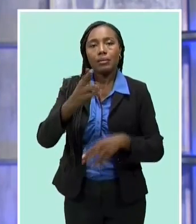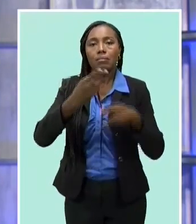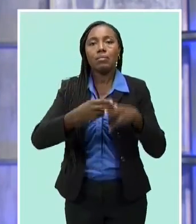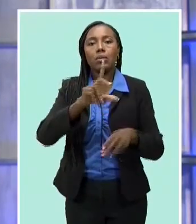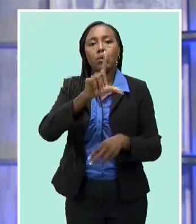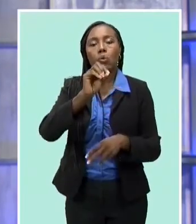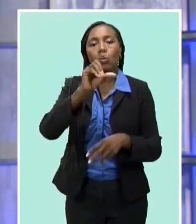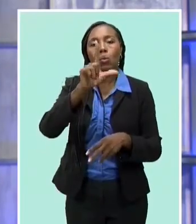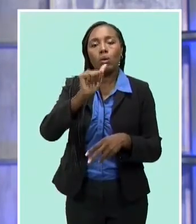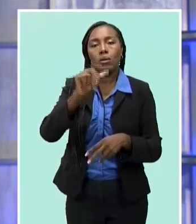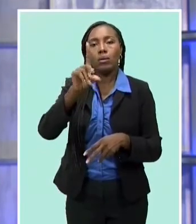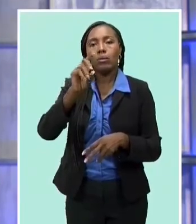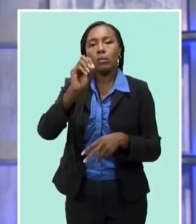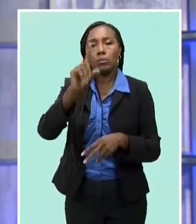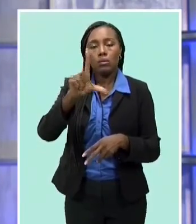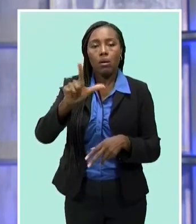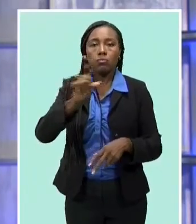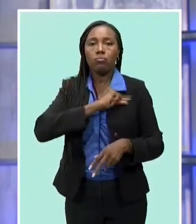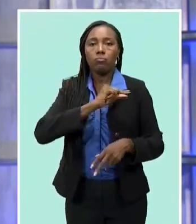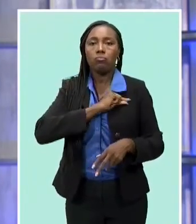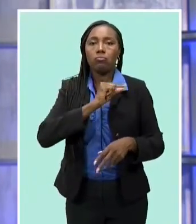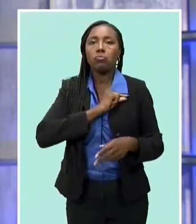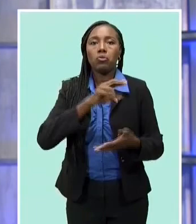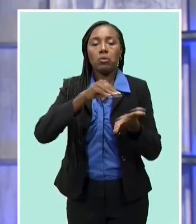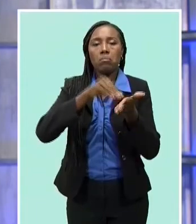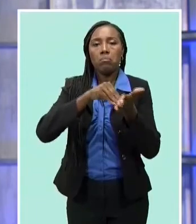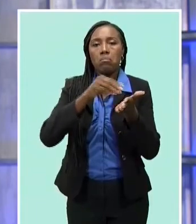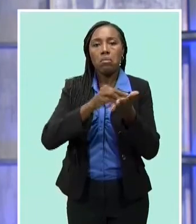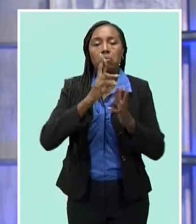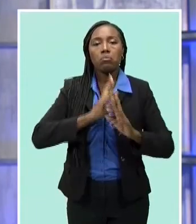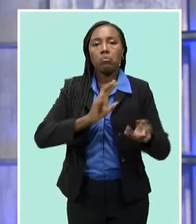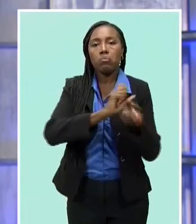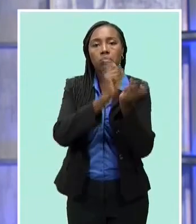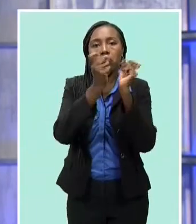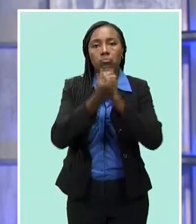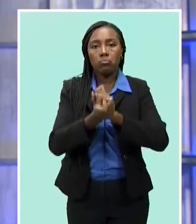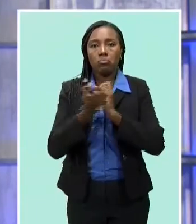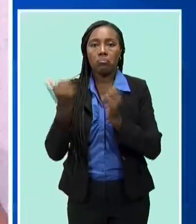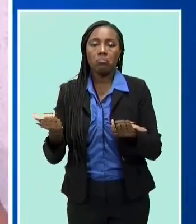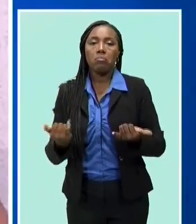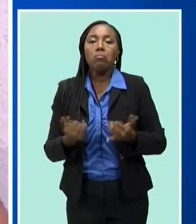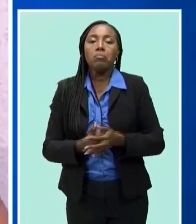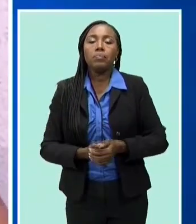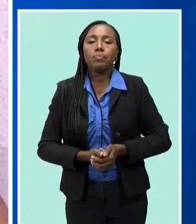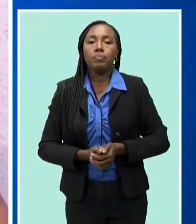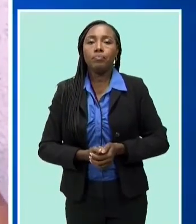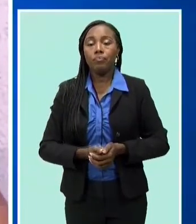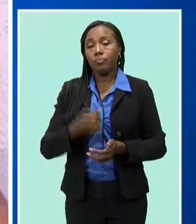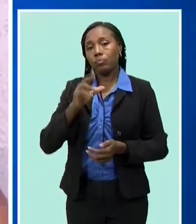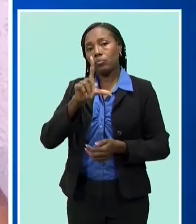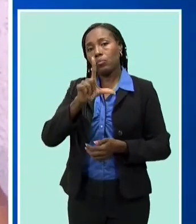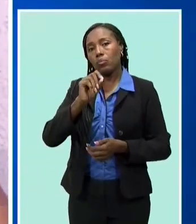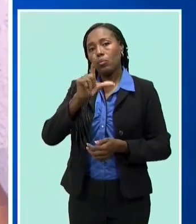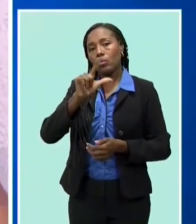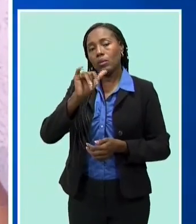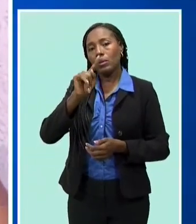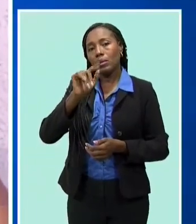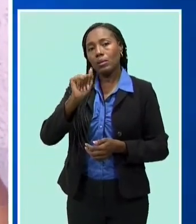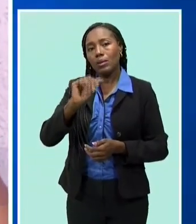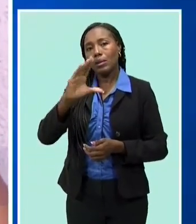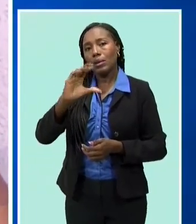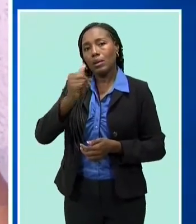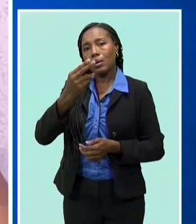falsifying medical test results. We have a report from HGP TV. Lolita Callender, Guyanese social